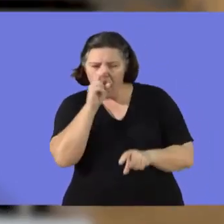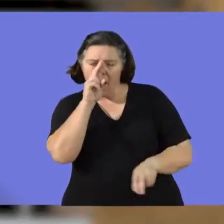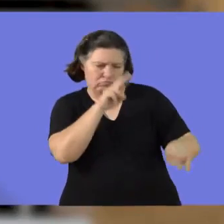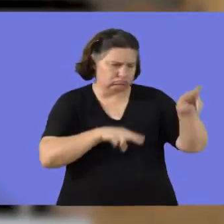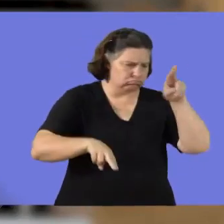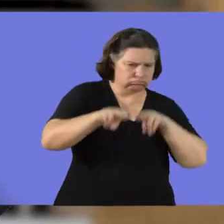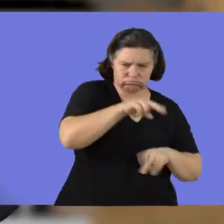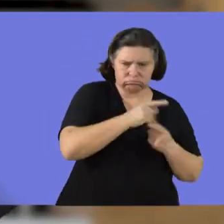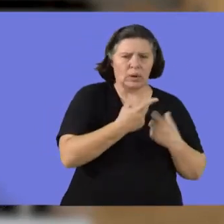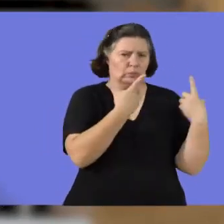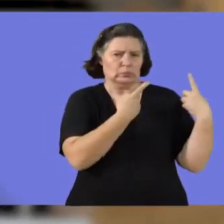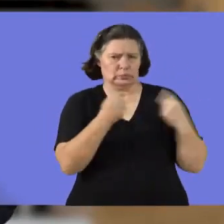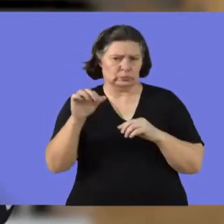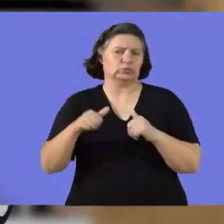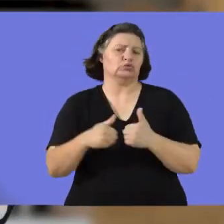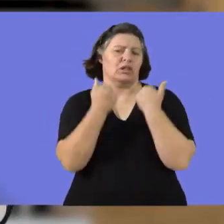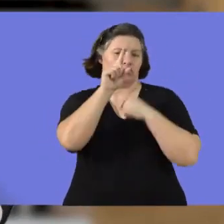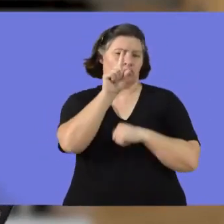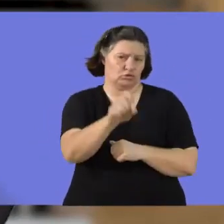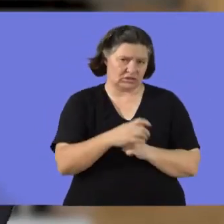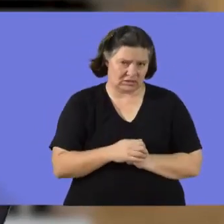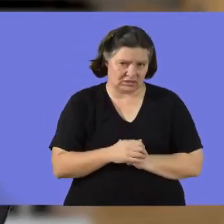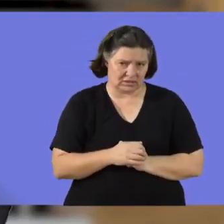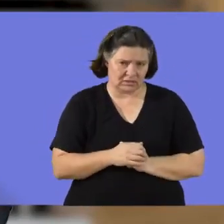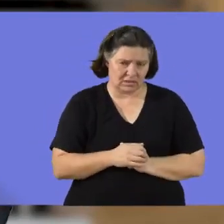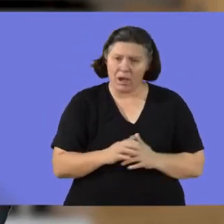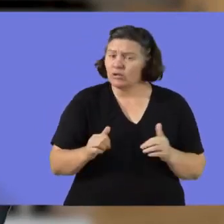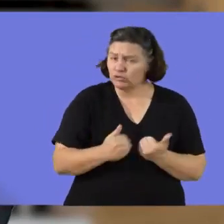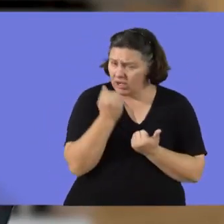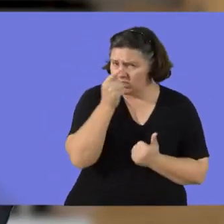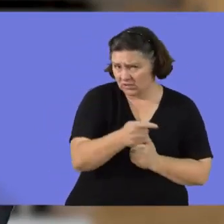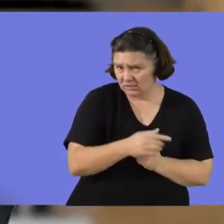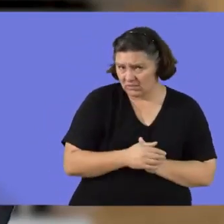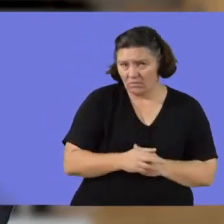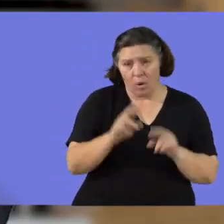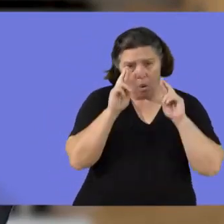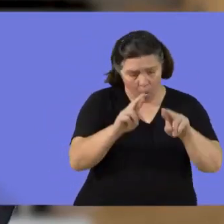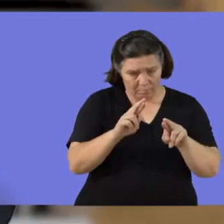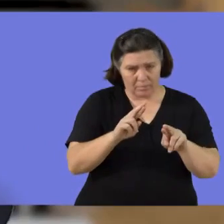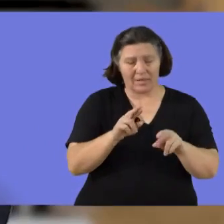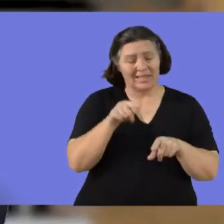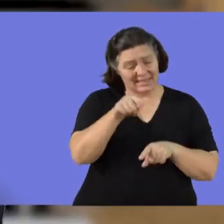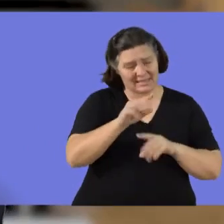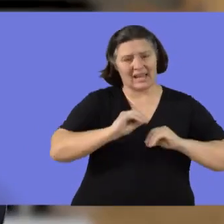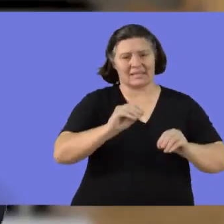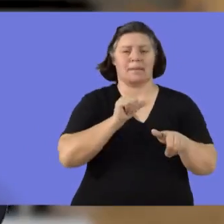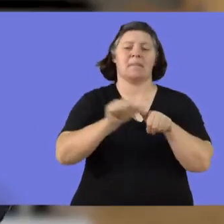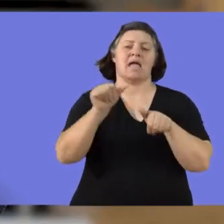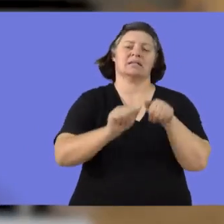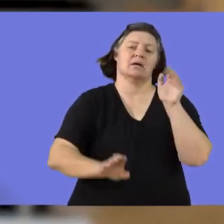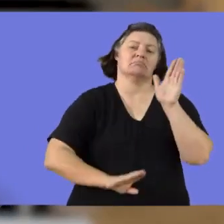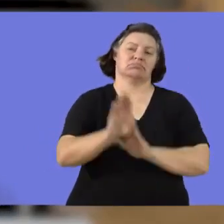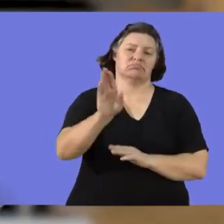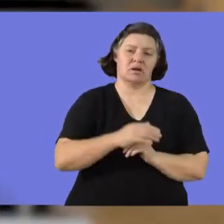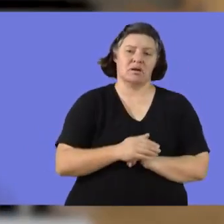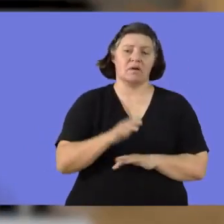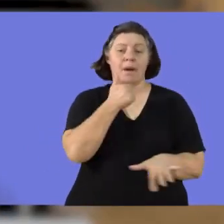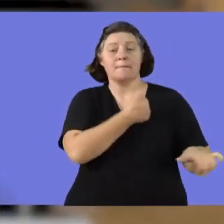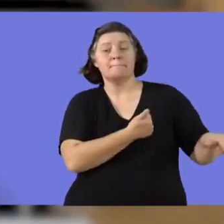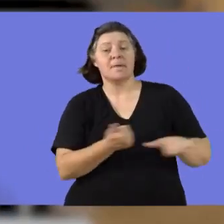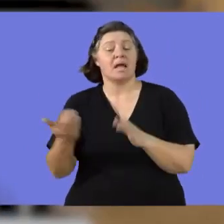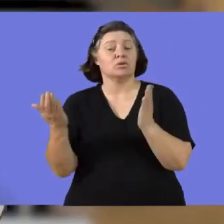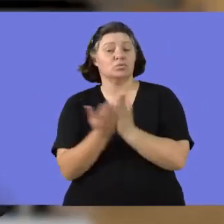to revise and do this challenge question. And I challenge you, I hope you will do better in this lesson. And when you